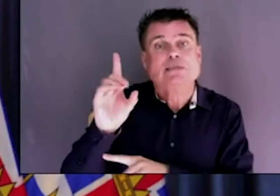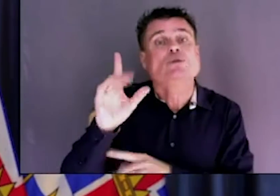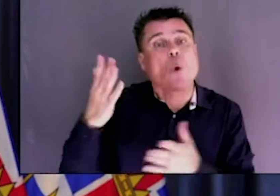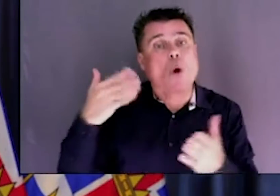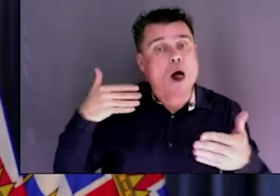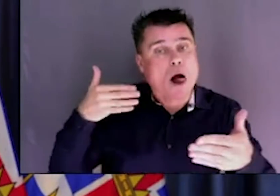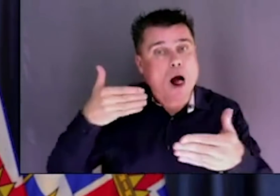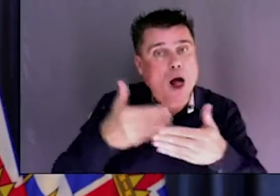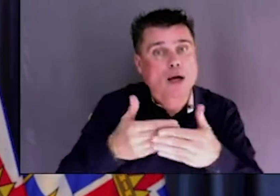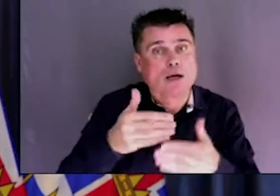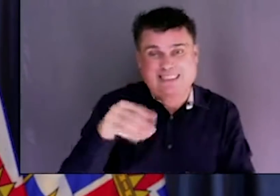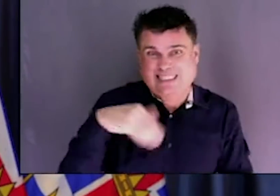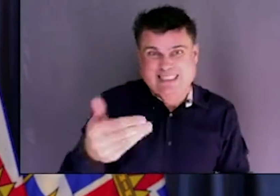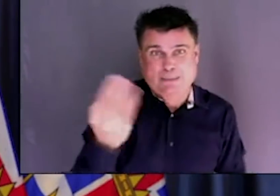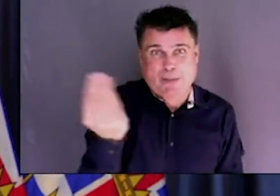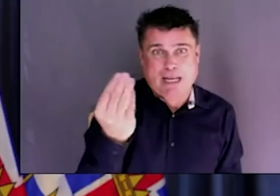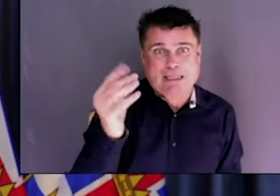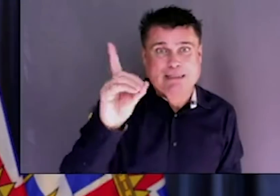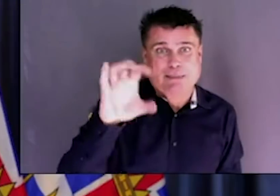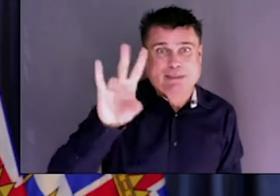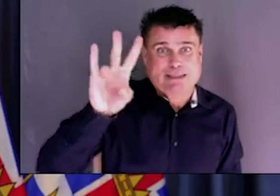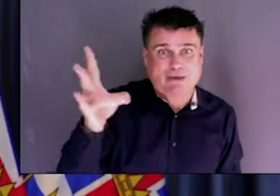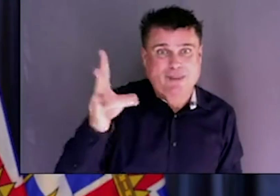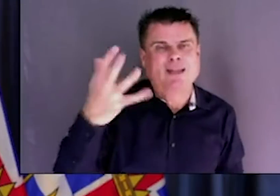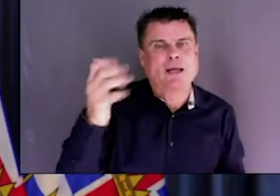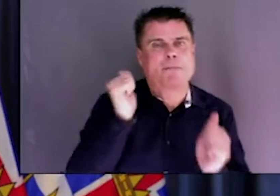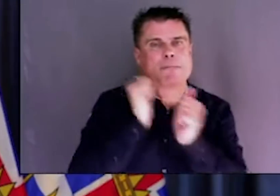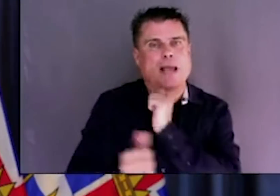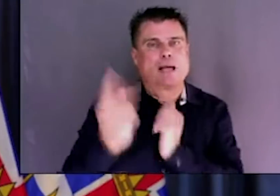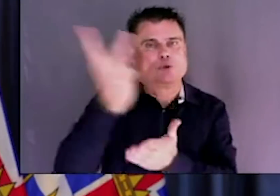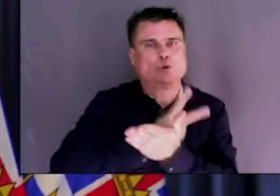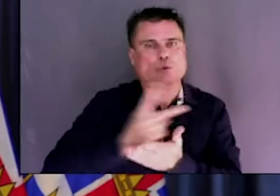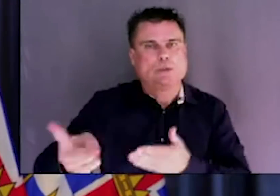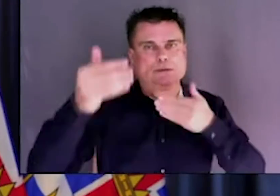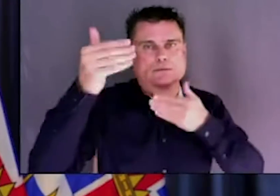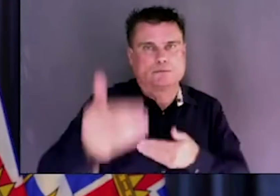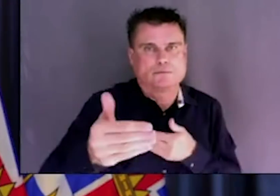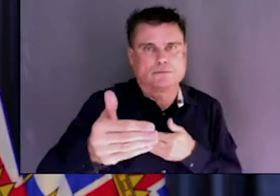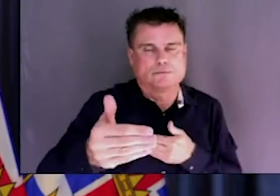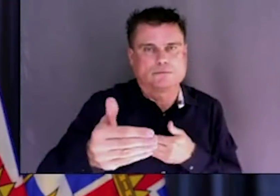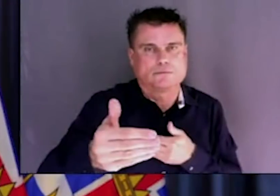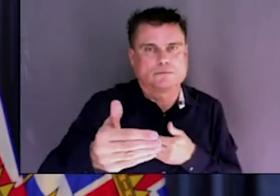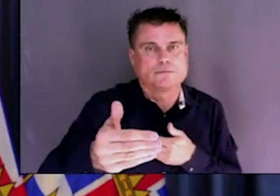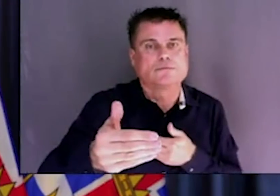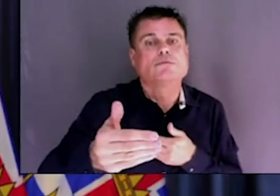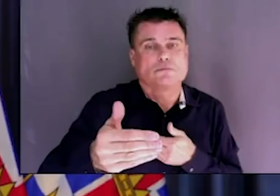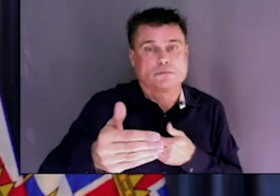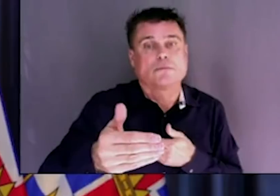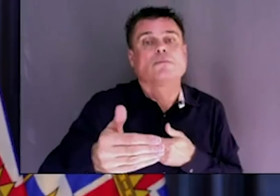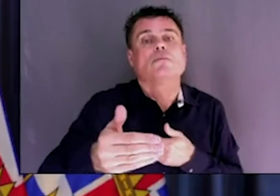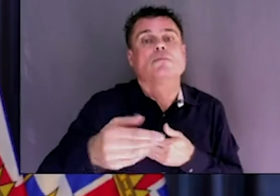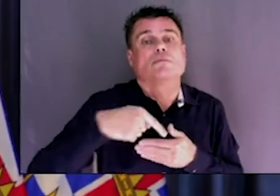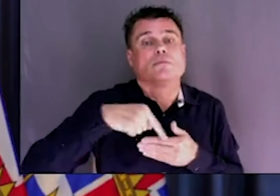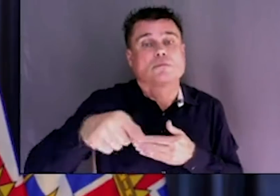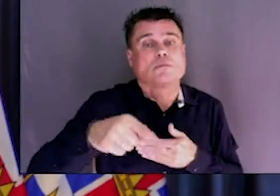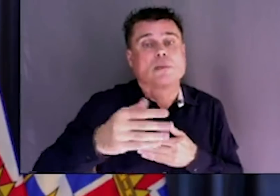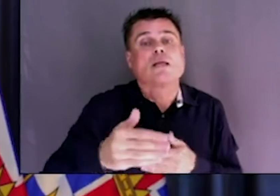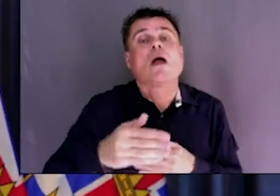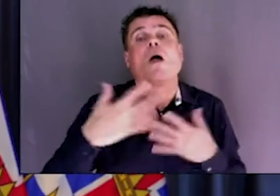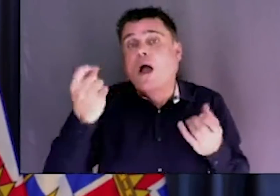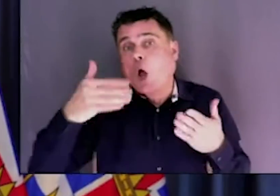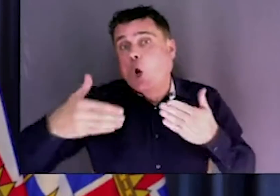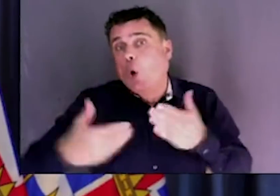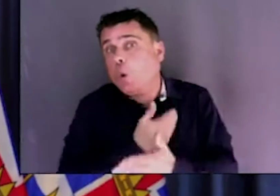We're hopeful that the orders and the directives have been adhered to by British Columbians and that we will see some relief come Monday.